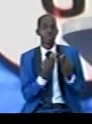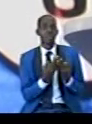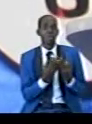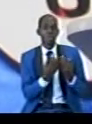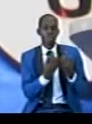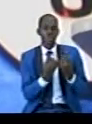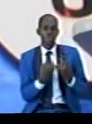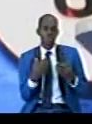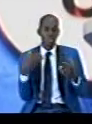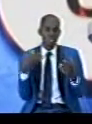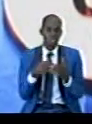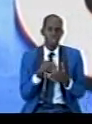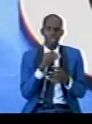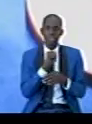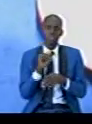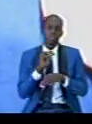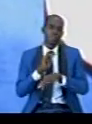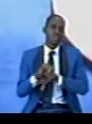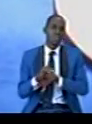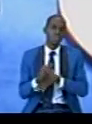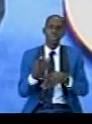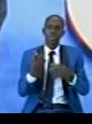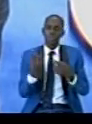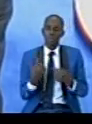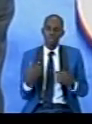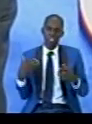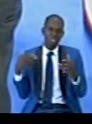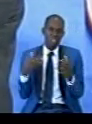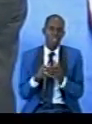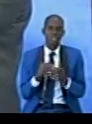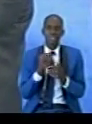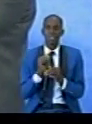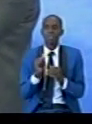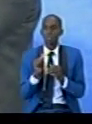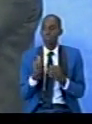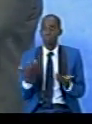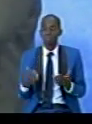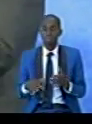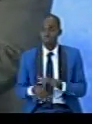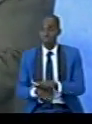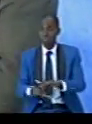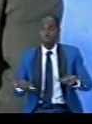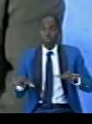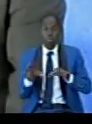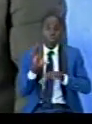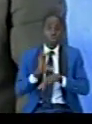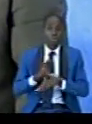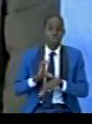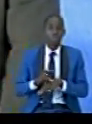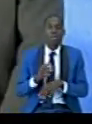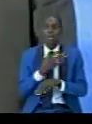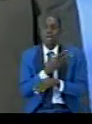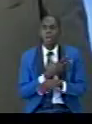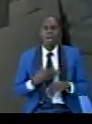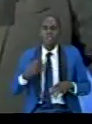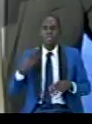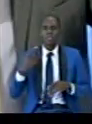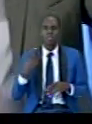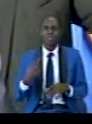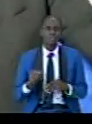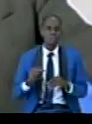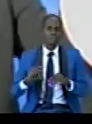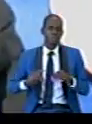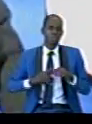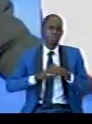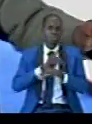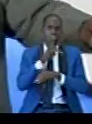against a ministry, they come against a local church. And the principal, sometimes